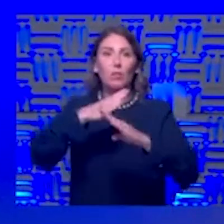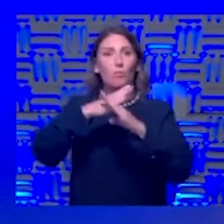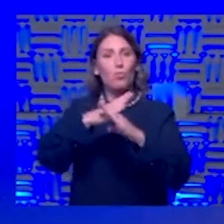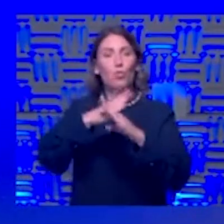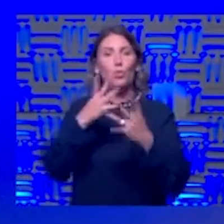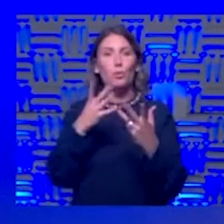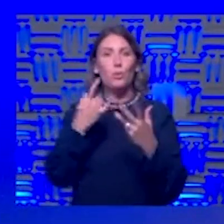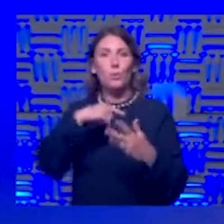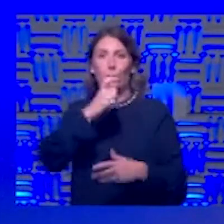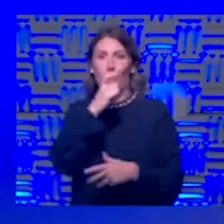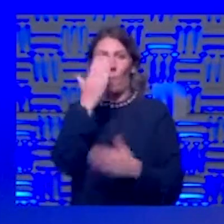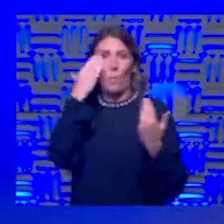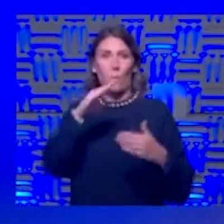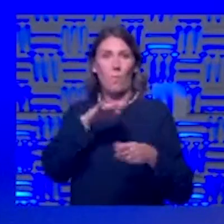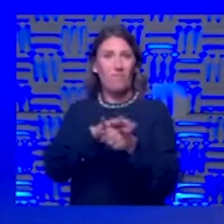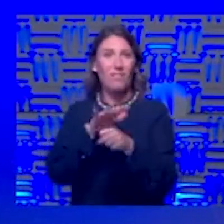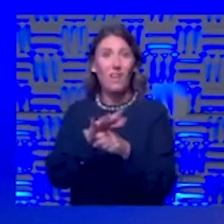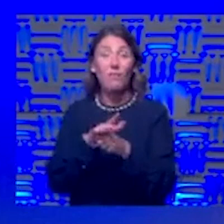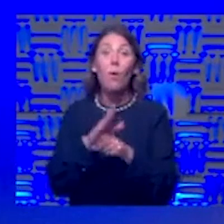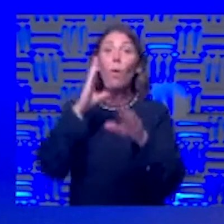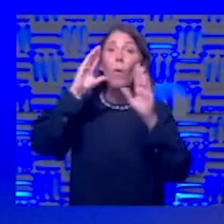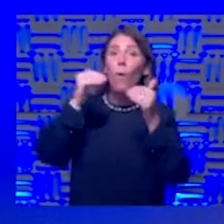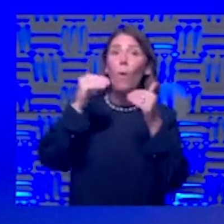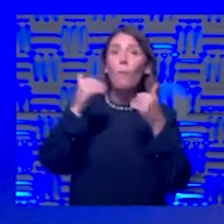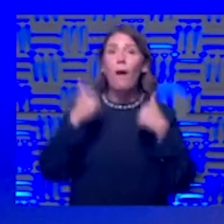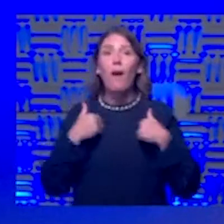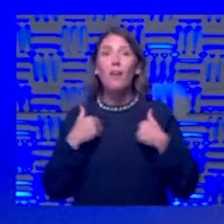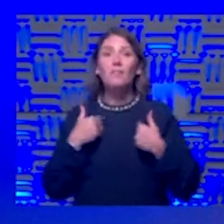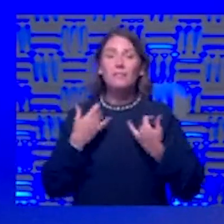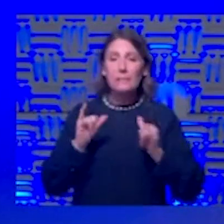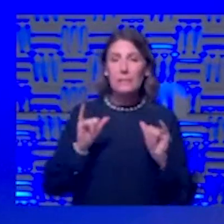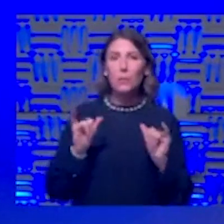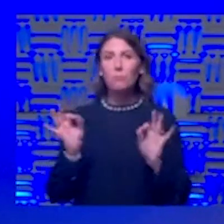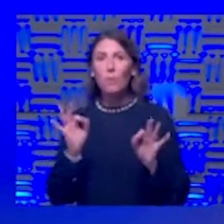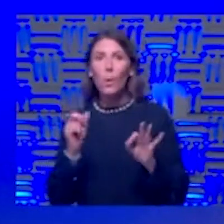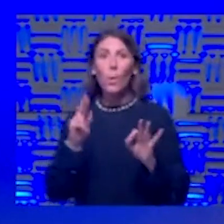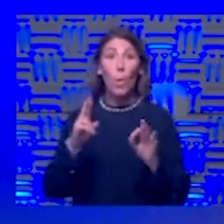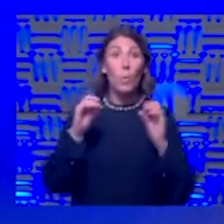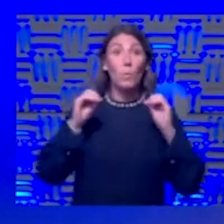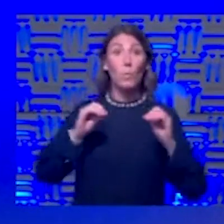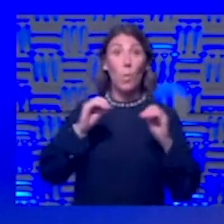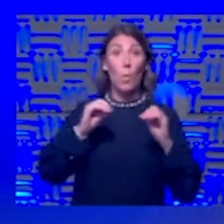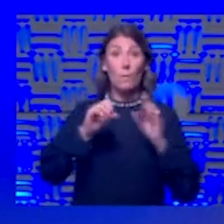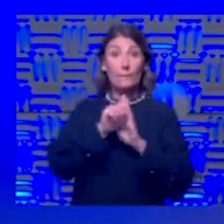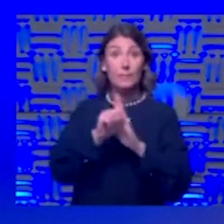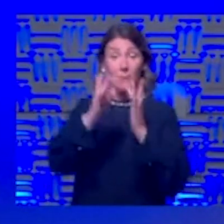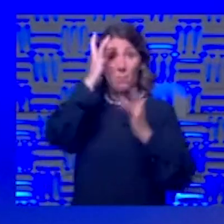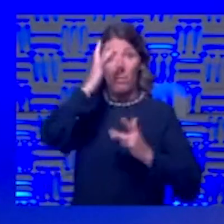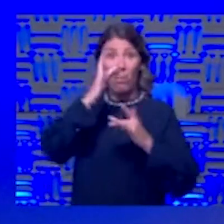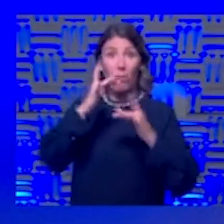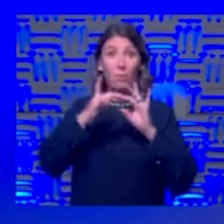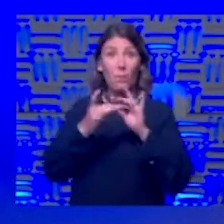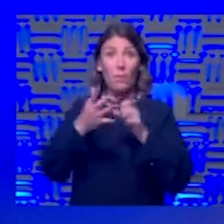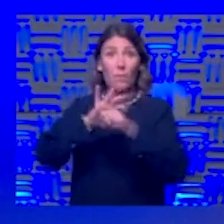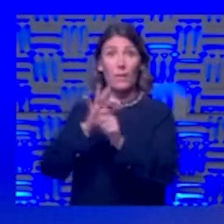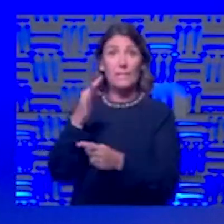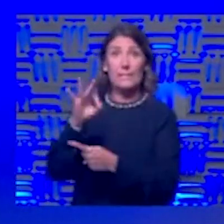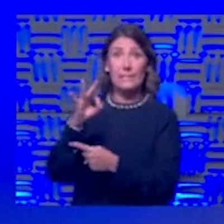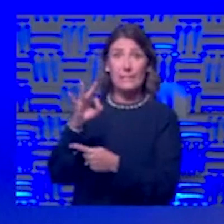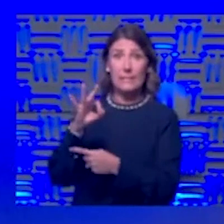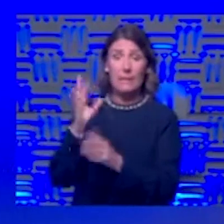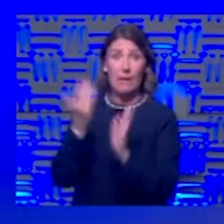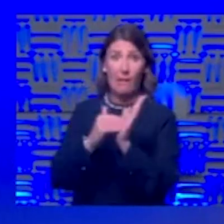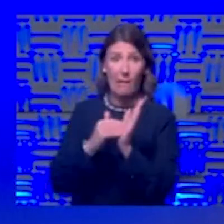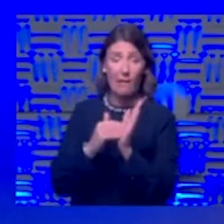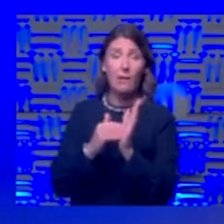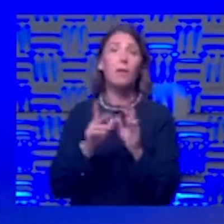enough. We hope that you would still have mild or no disease symptoms if you come into contact with COVID-19